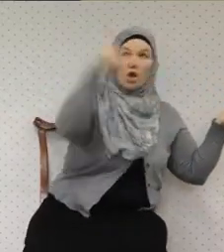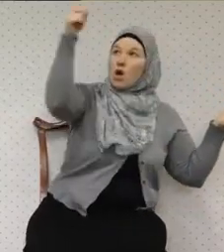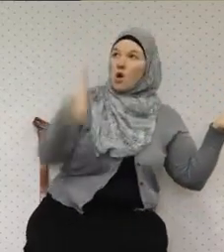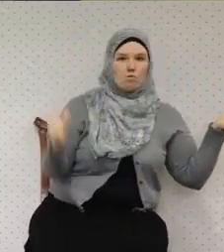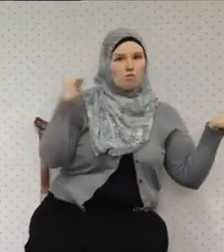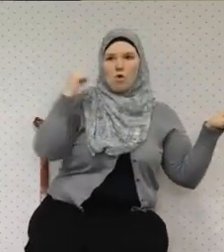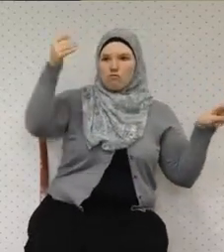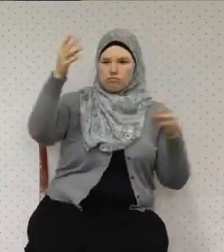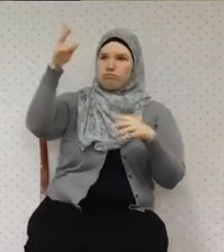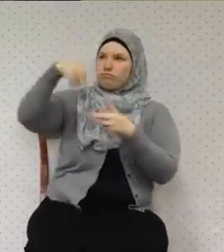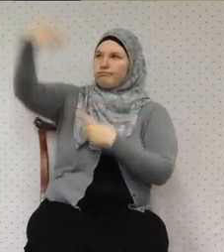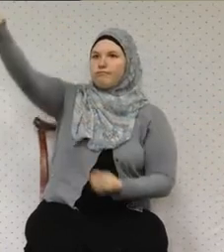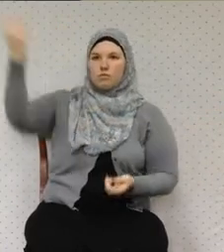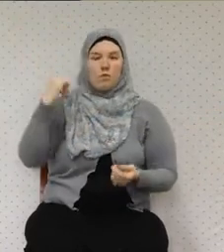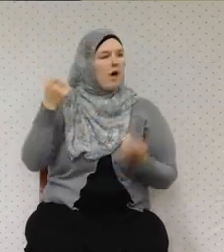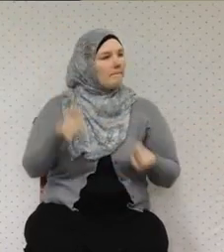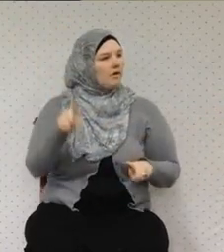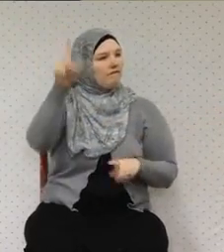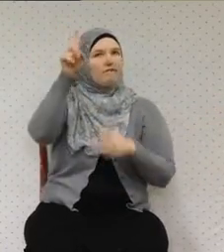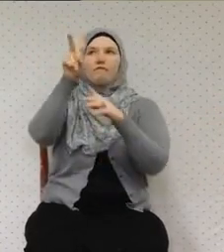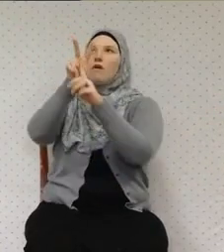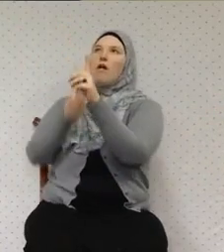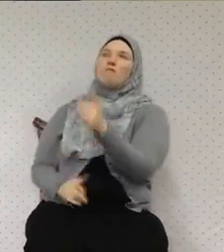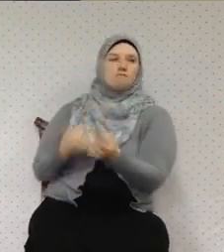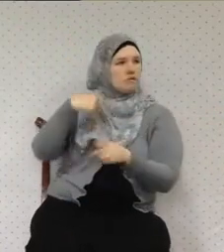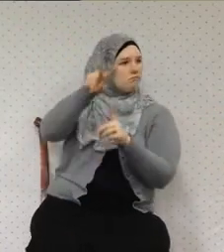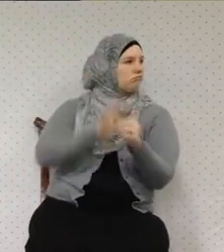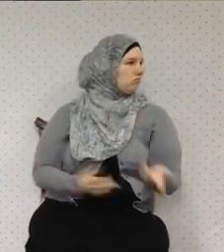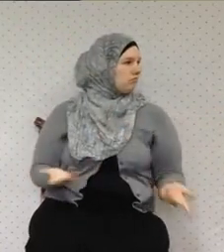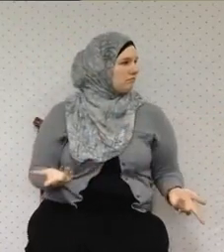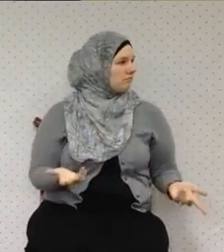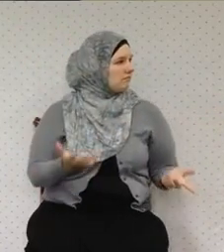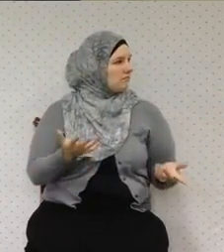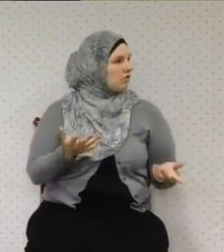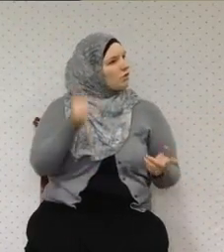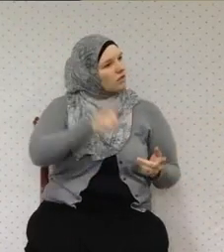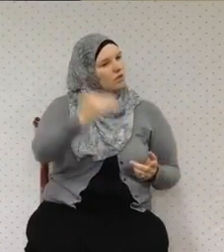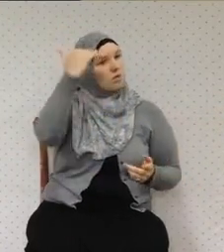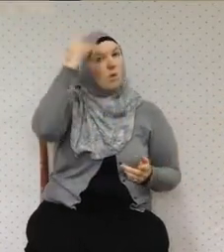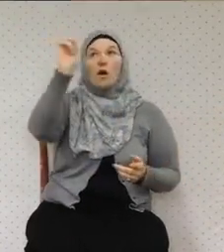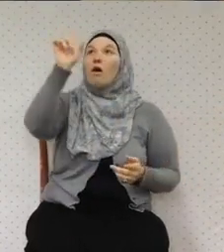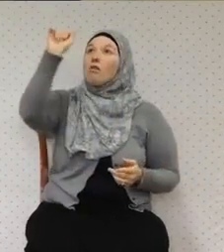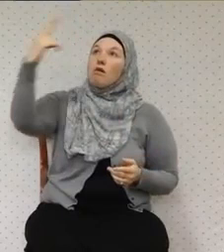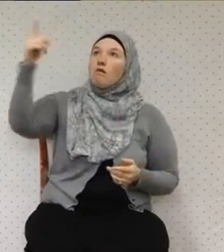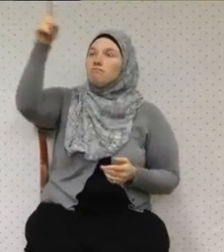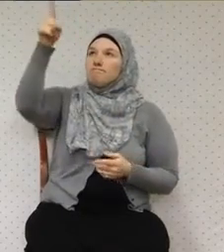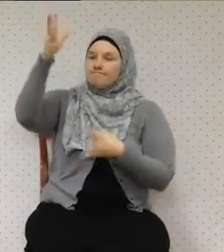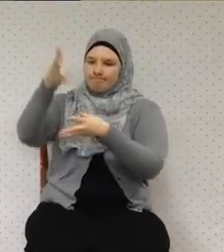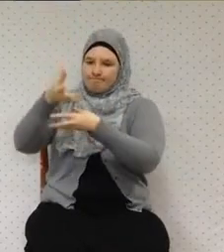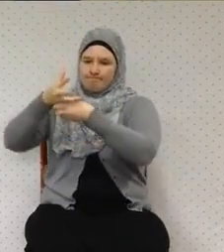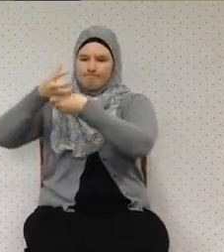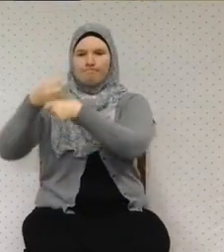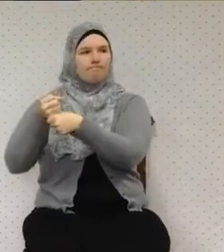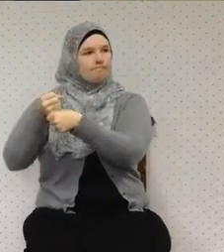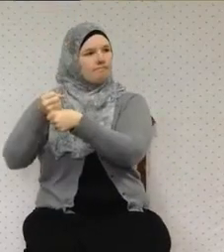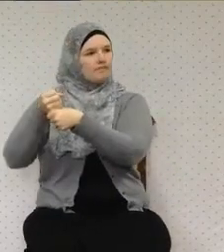fall. But what happens to you? So we have to heed the direction. Ya ayyuha alladhina